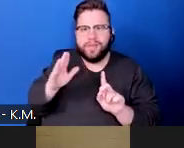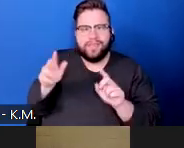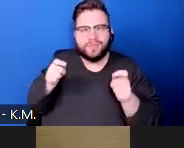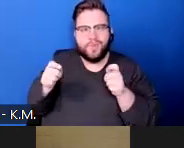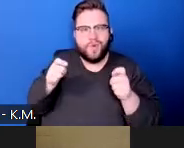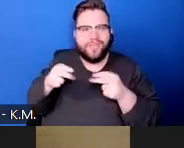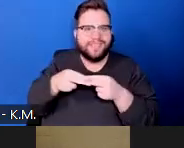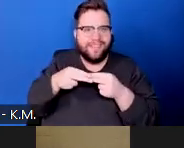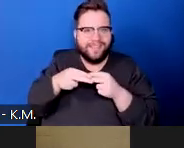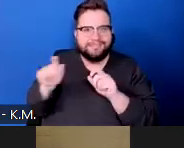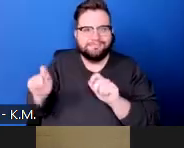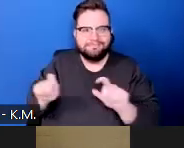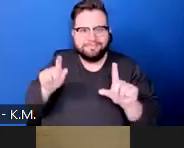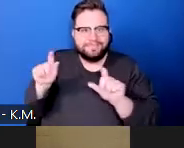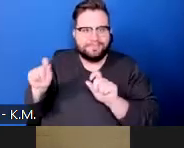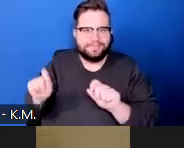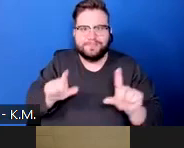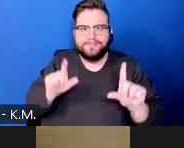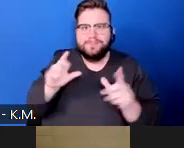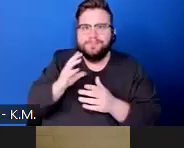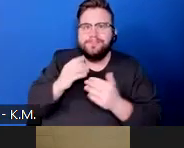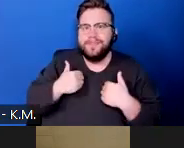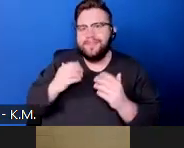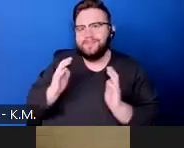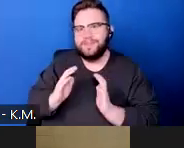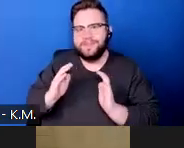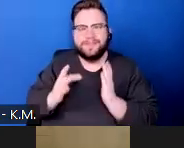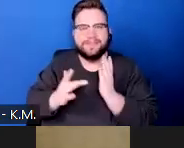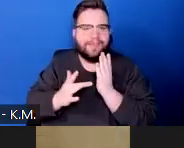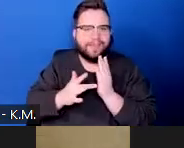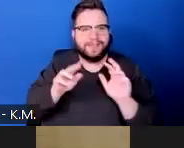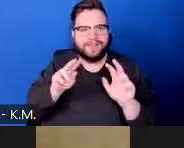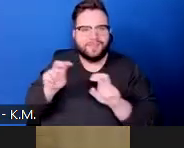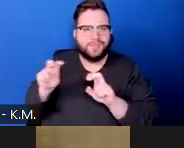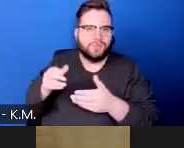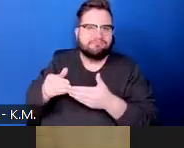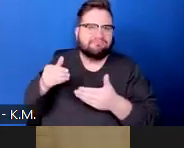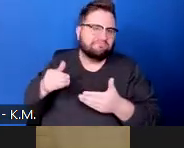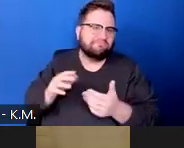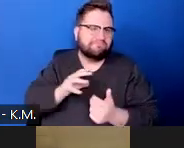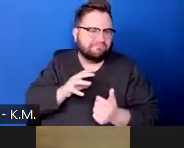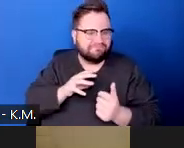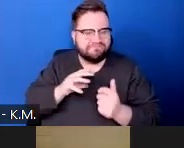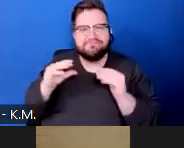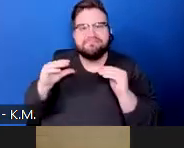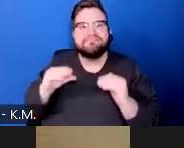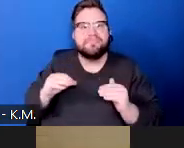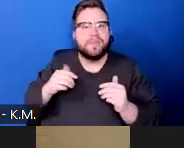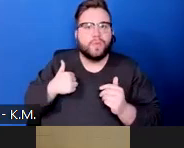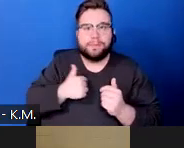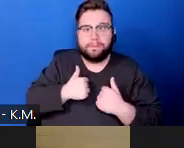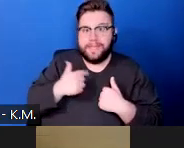doing our slides because we have a little technical issue today. So thanks for that. What we do, me and